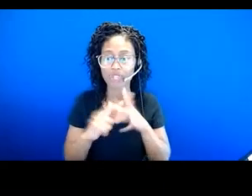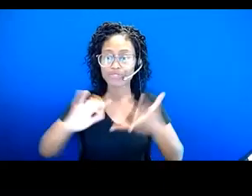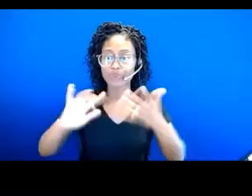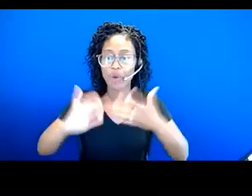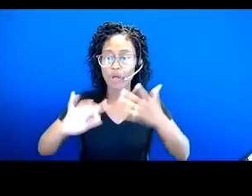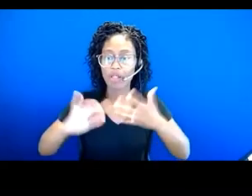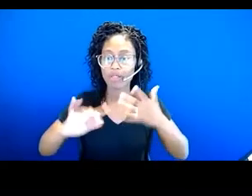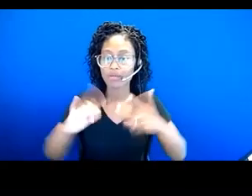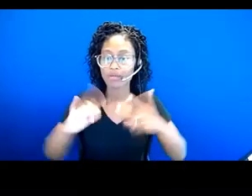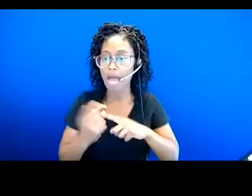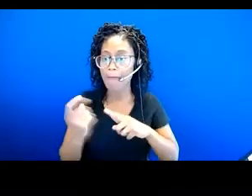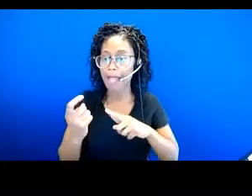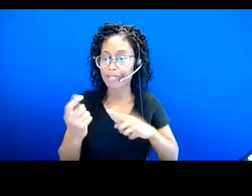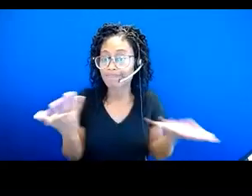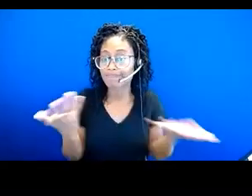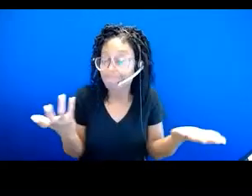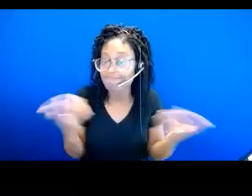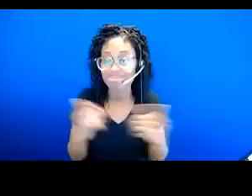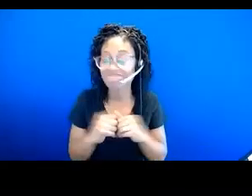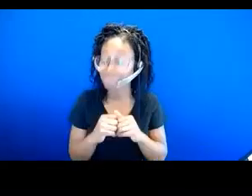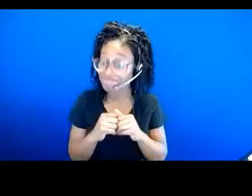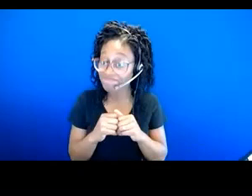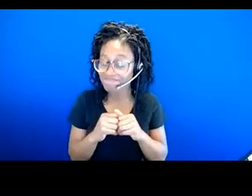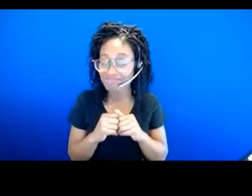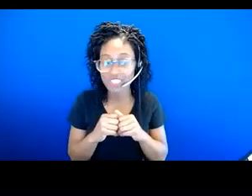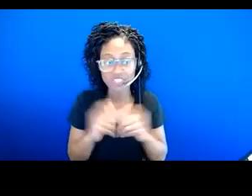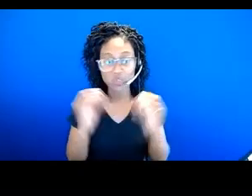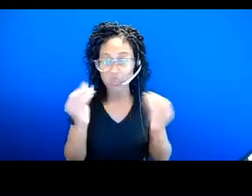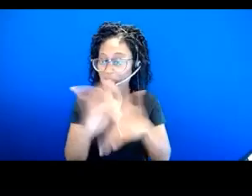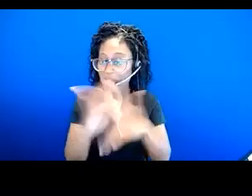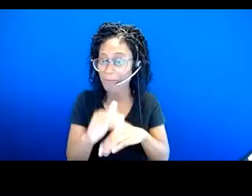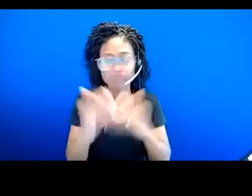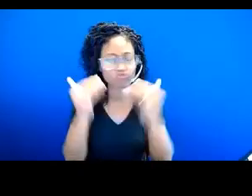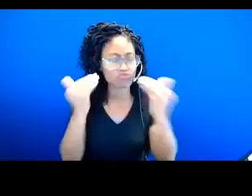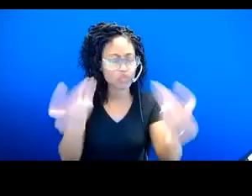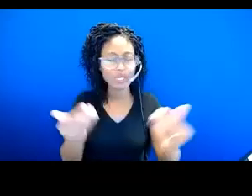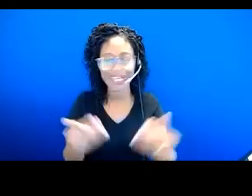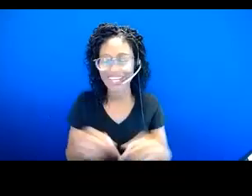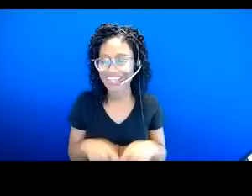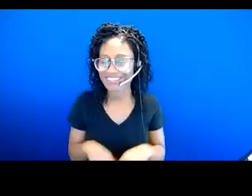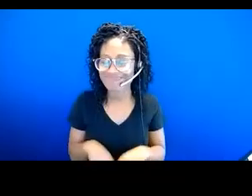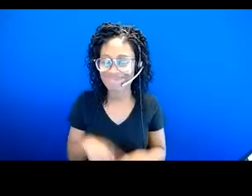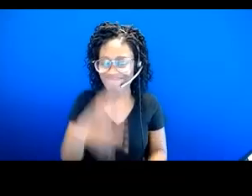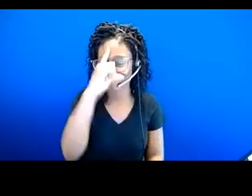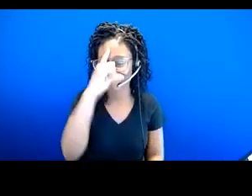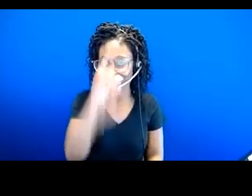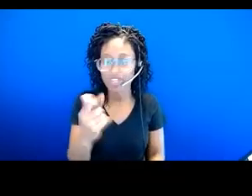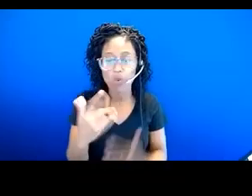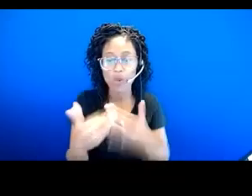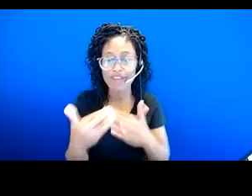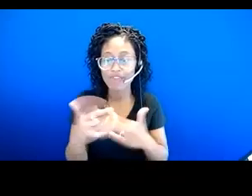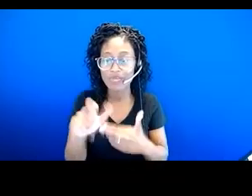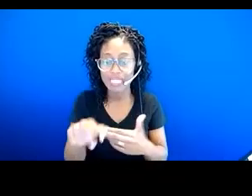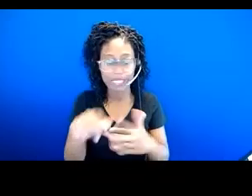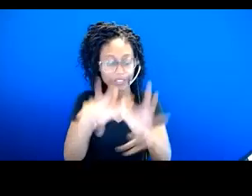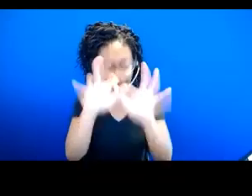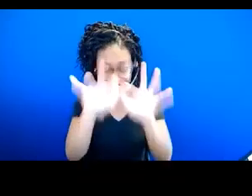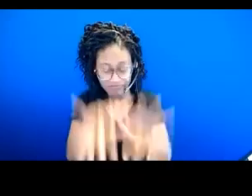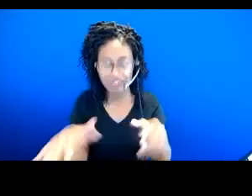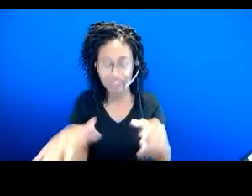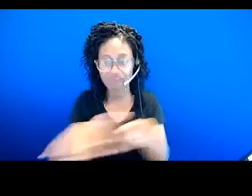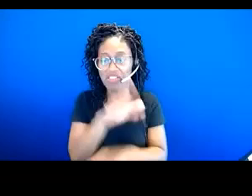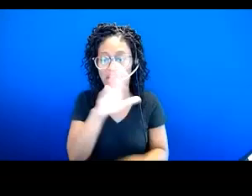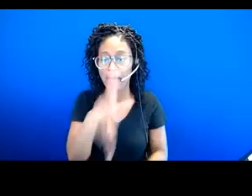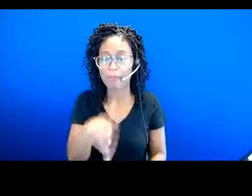box. So again, add as much content as you feel is necessary to present your research in